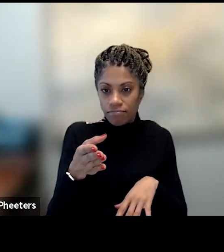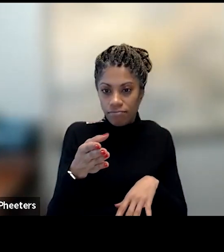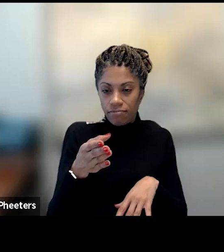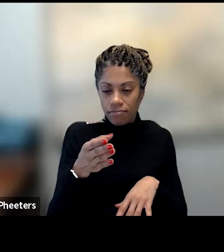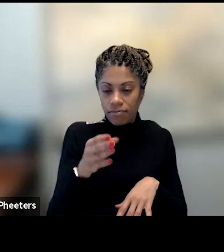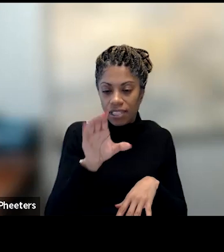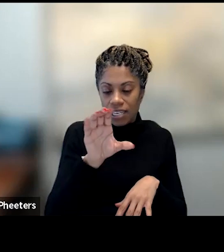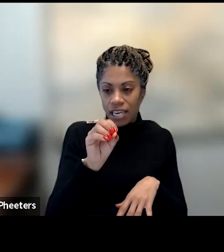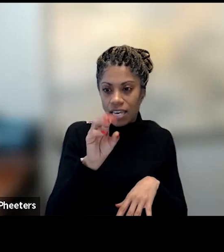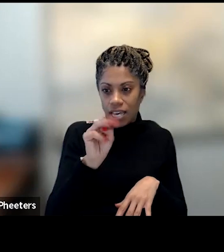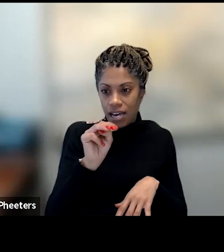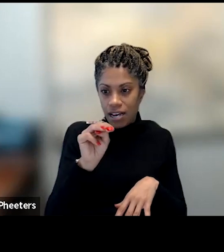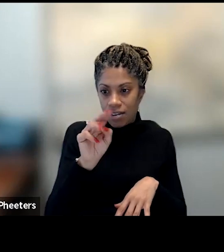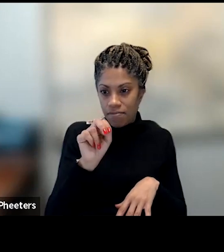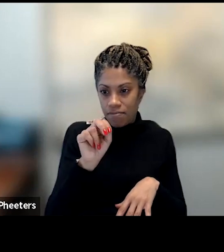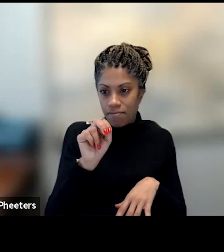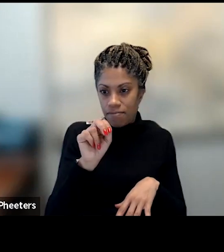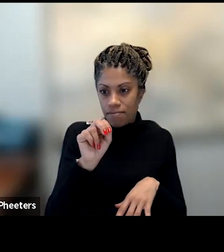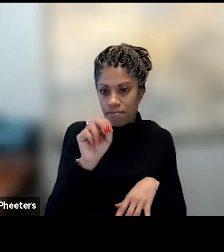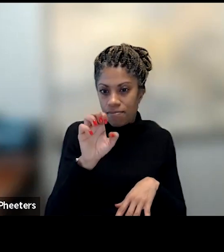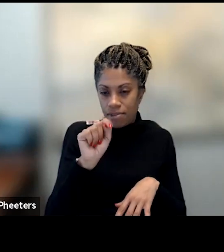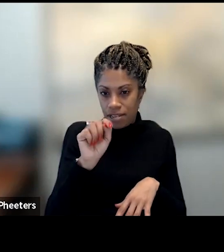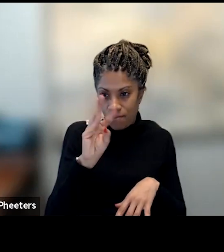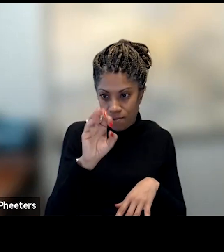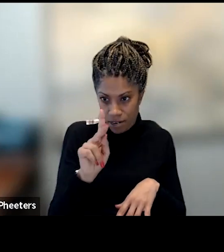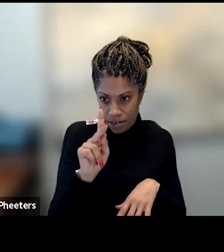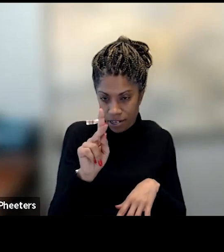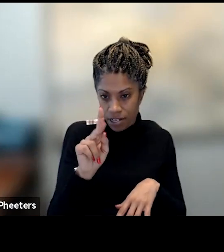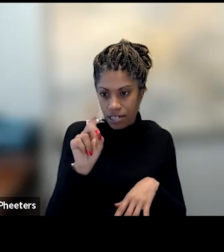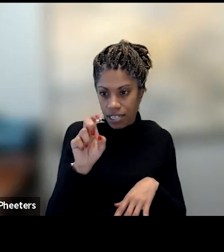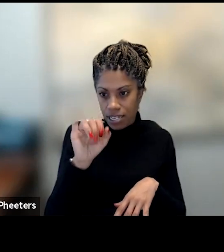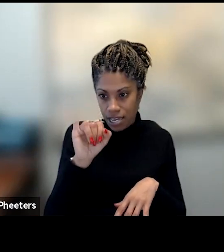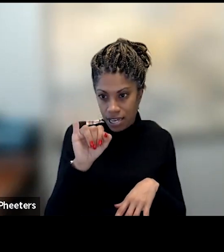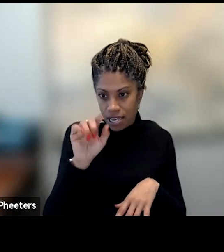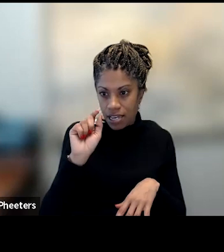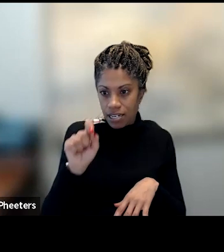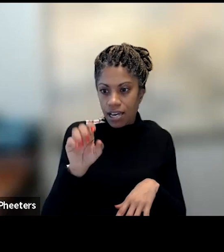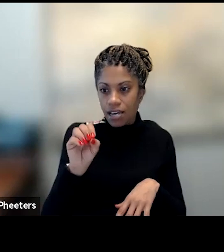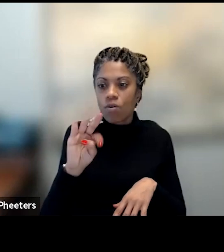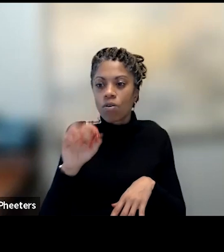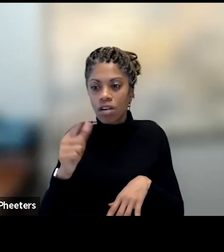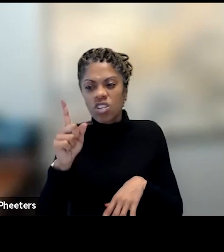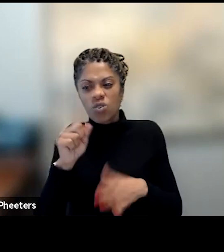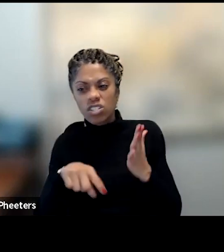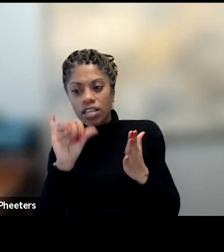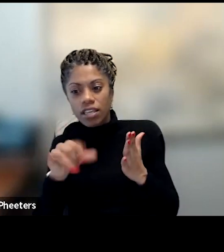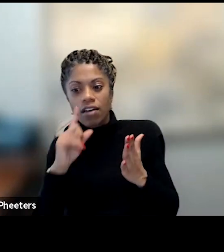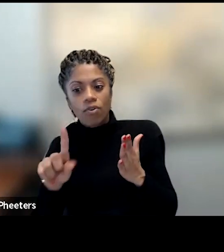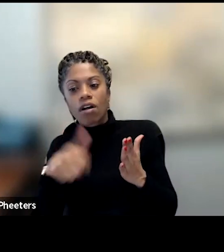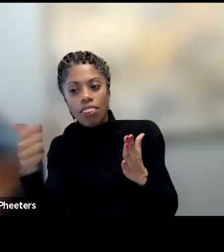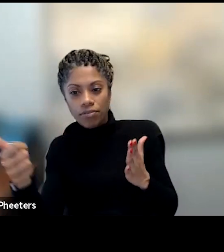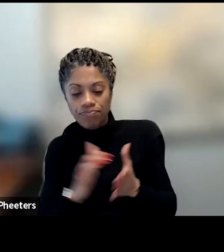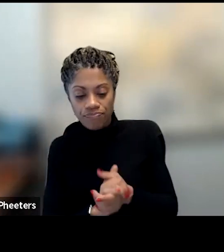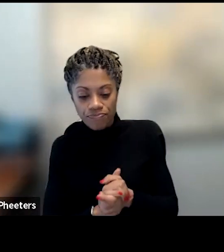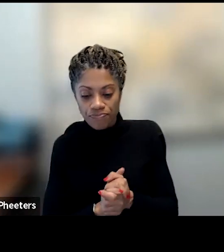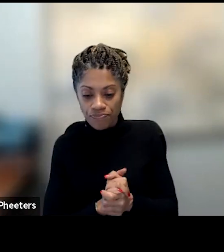comnetworkdei.org site is there. So I want to make sure you have it in front of you if you're not familiar with it. But I want to just tell you some of the things we've learned that